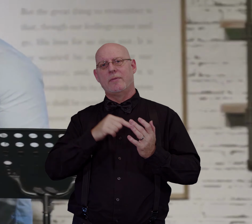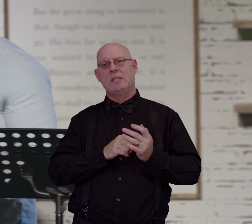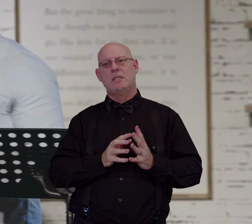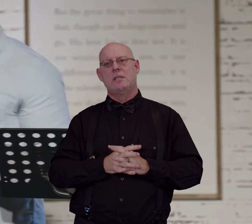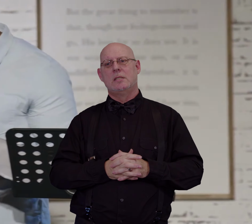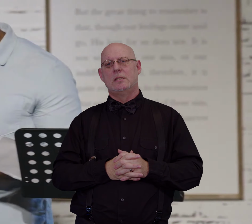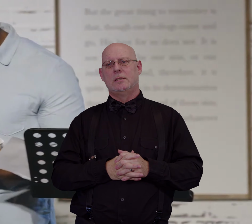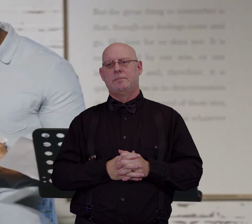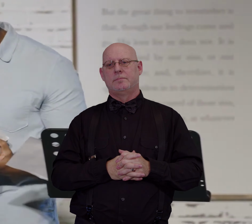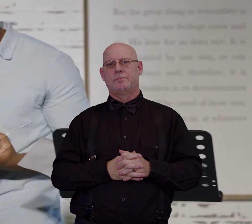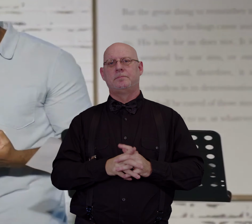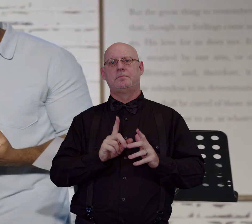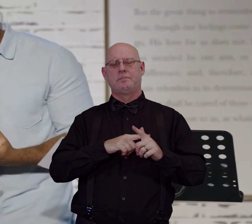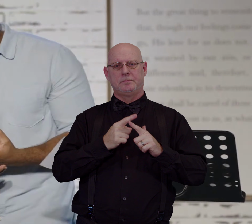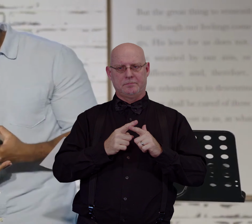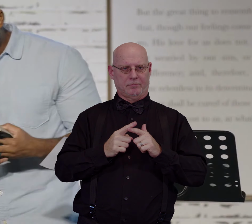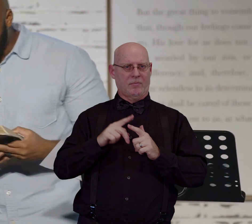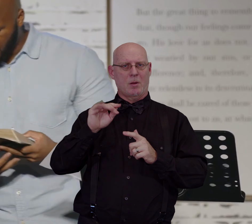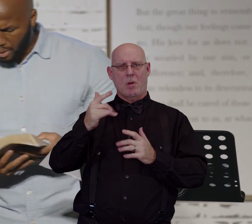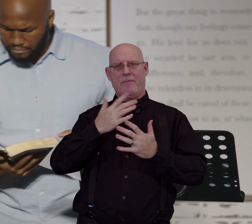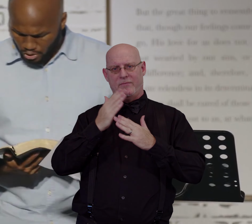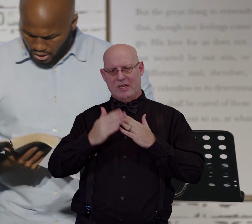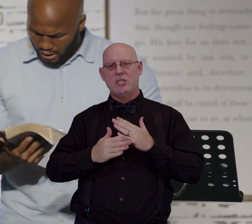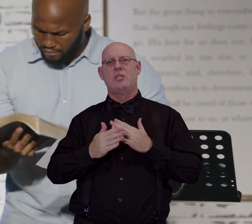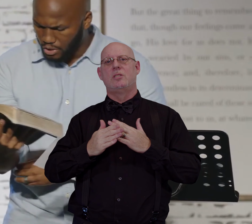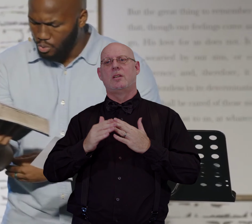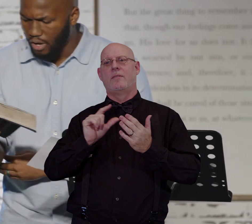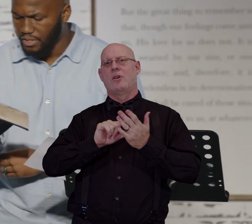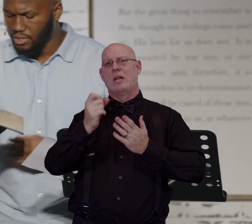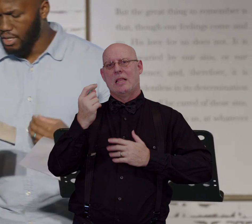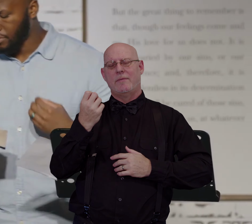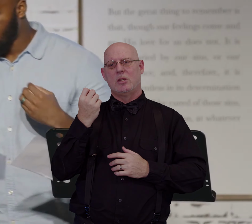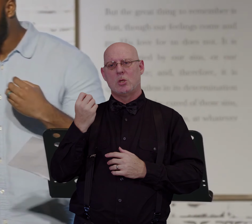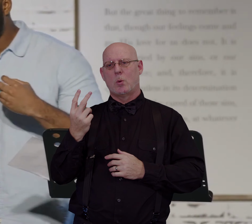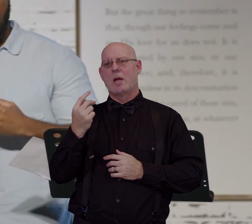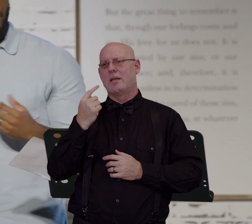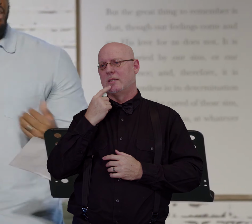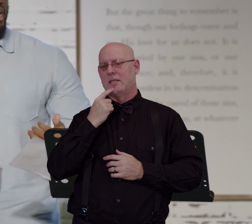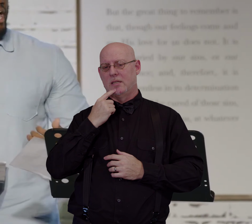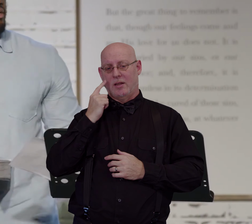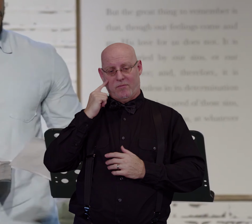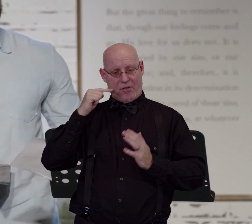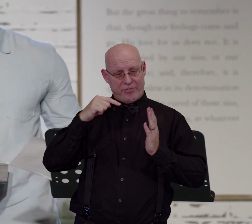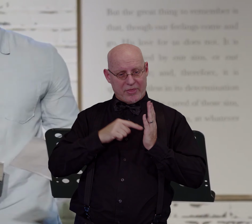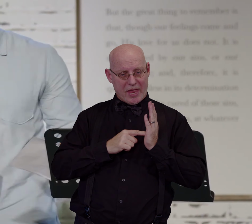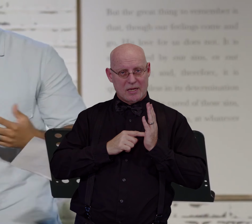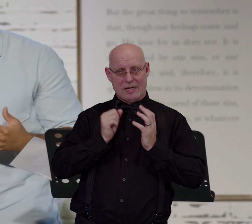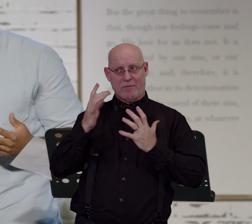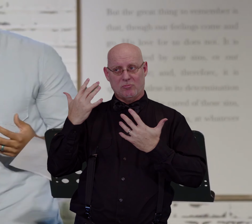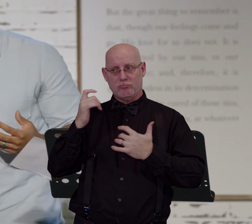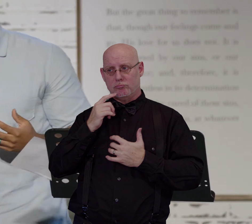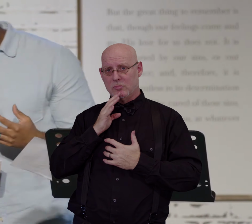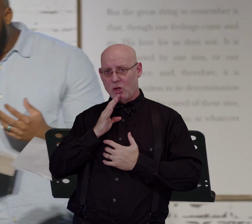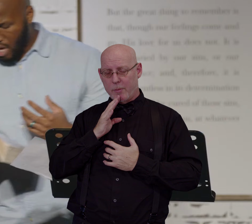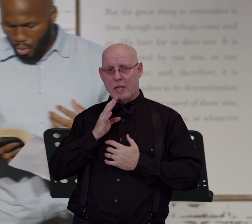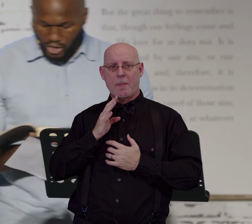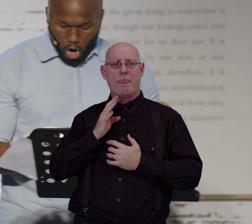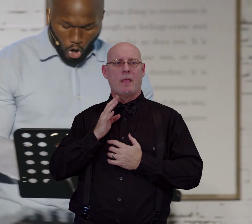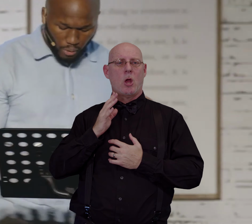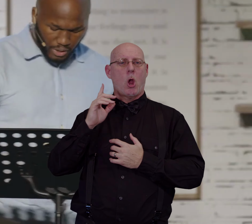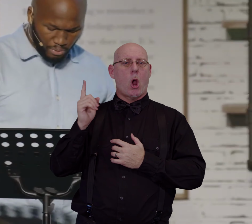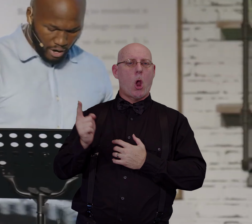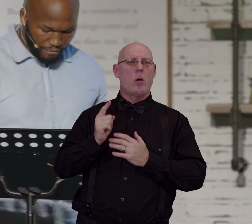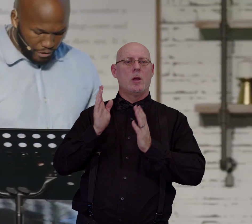this. And then Paul finishes up in verse 11 and 12, and he says, to this end, so everything that we've just spoken about,